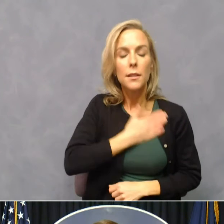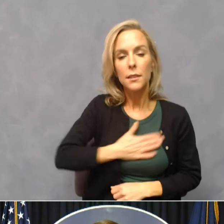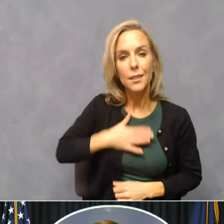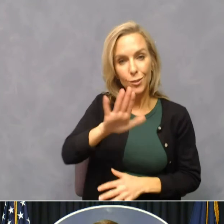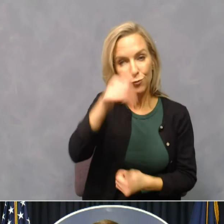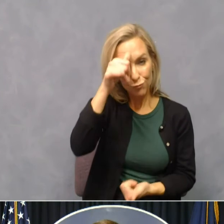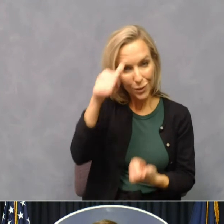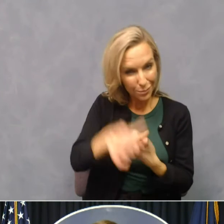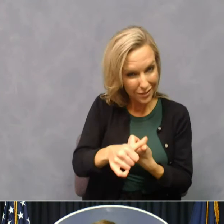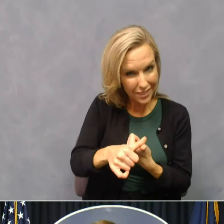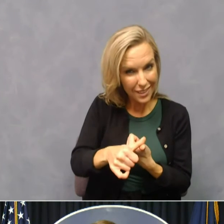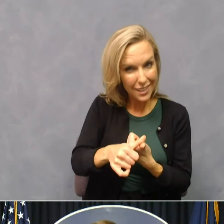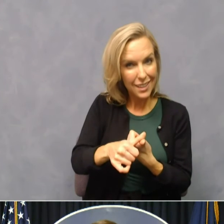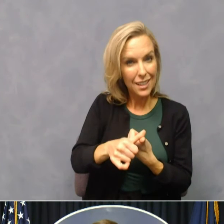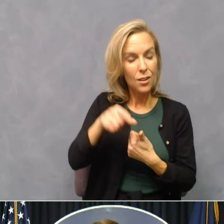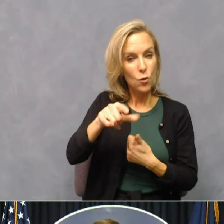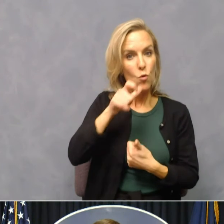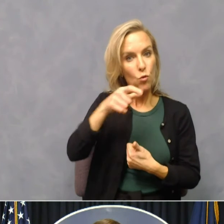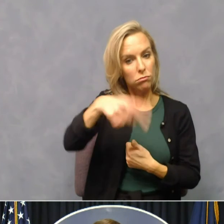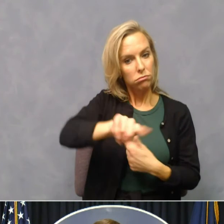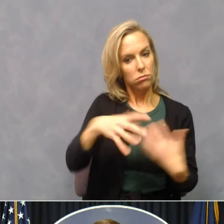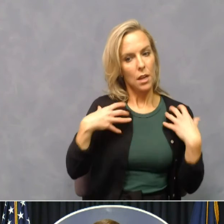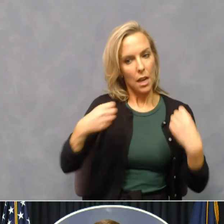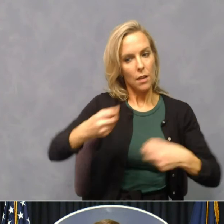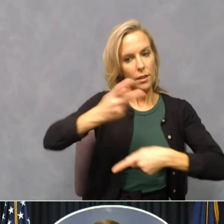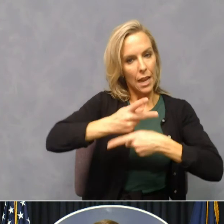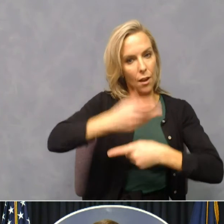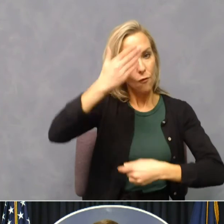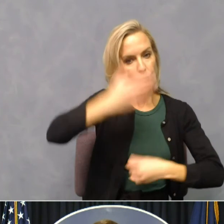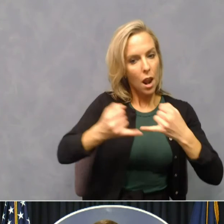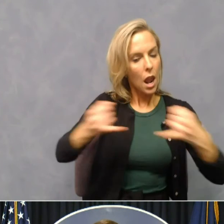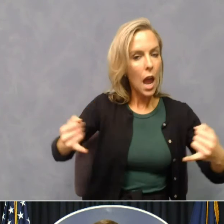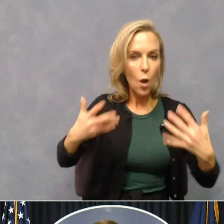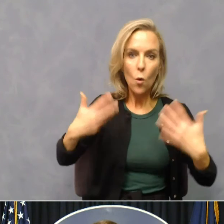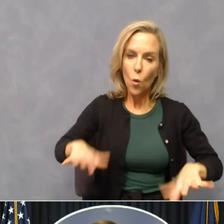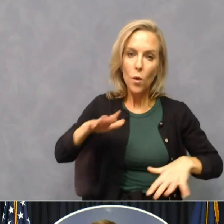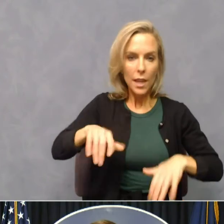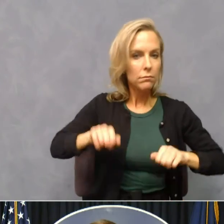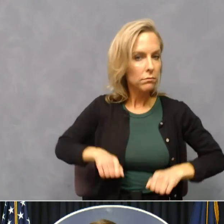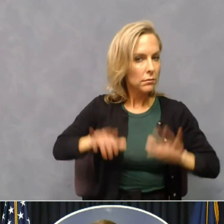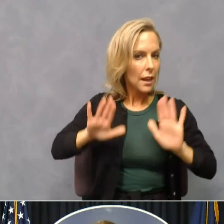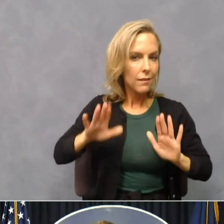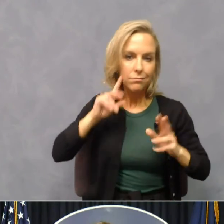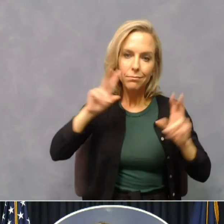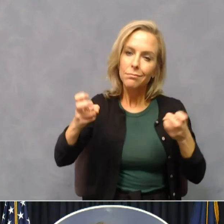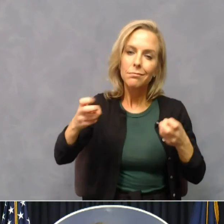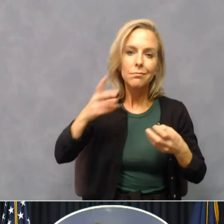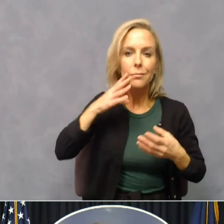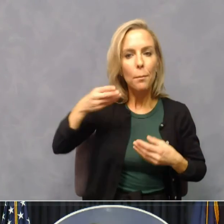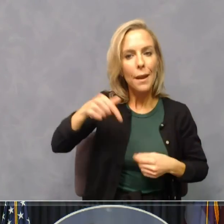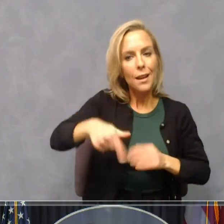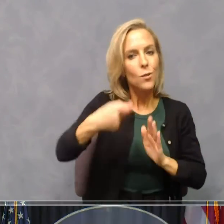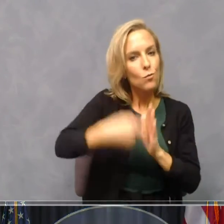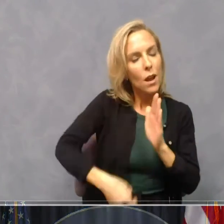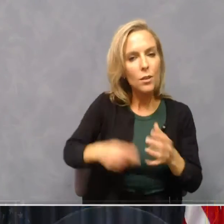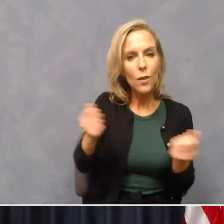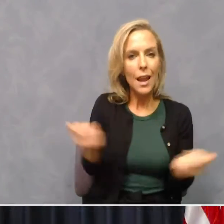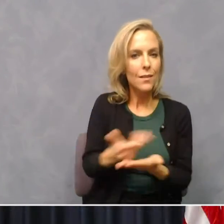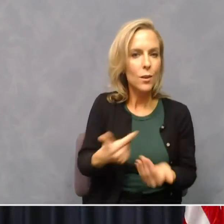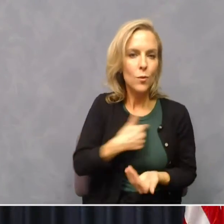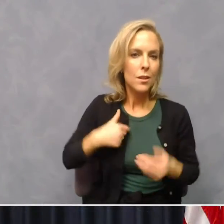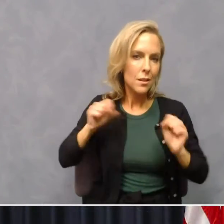those on our front lines are paying this price. Let's do everything we can to protect them.